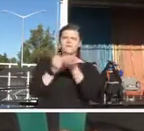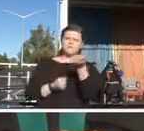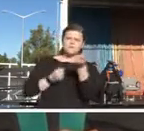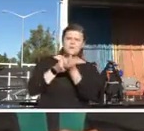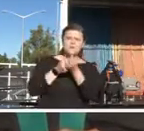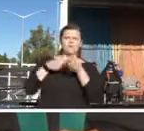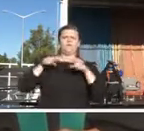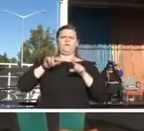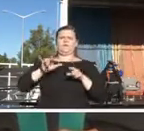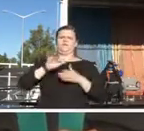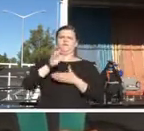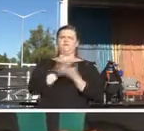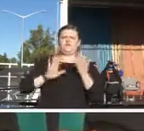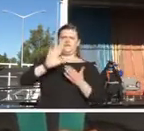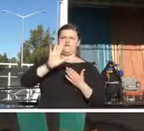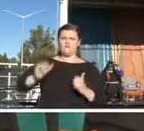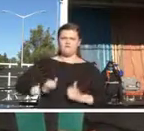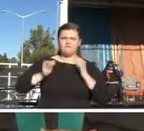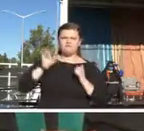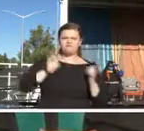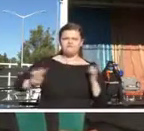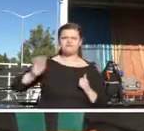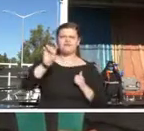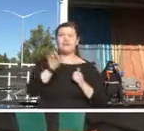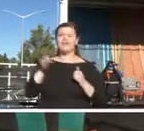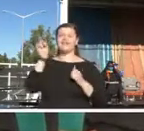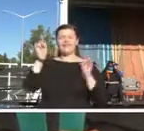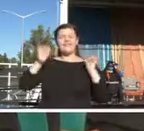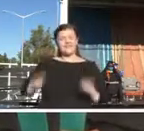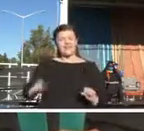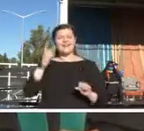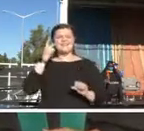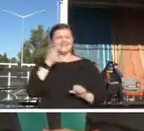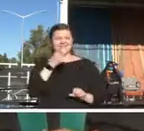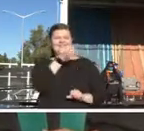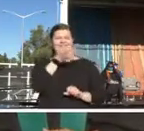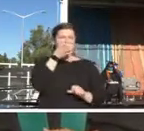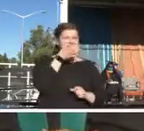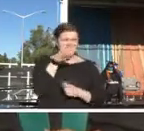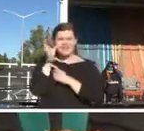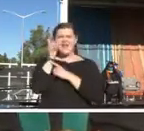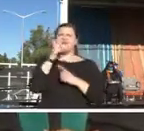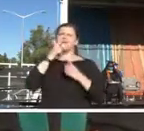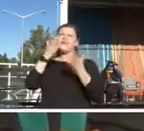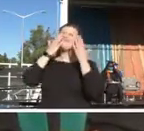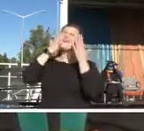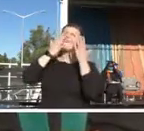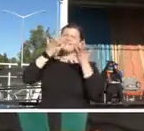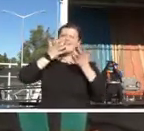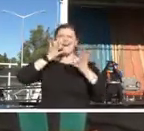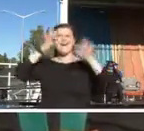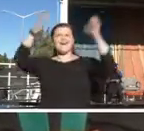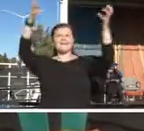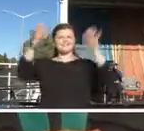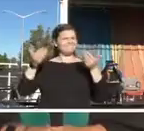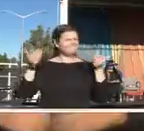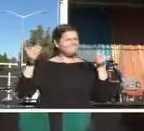journey. They can see and hear you, so please give them a roaring thank you.